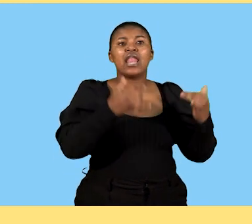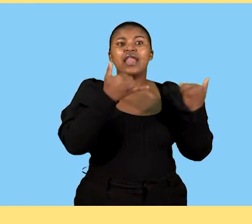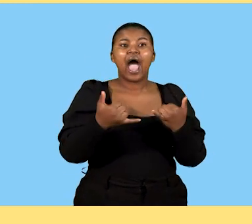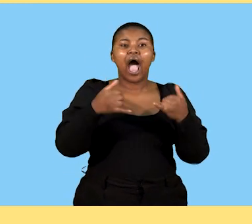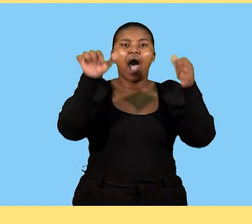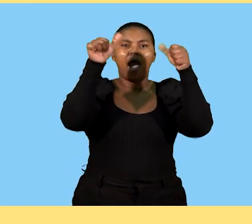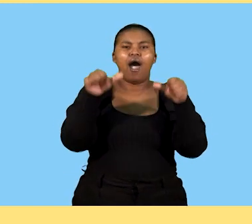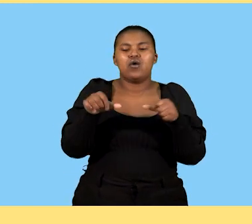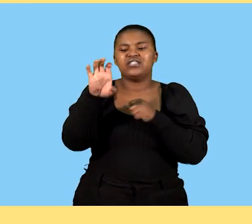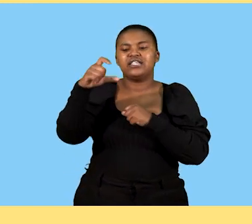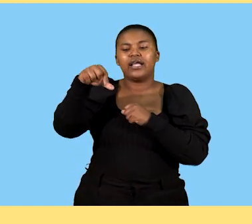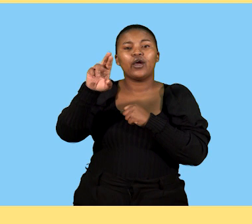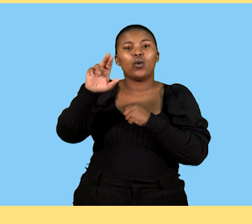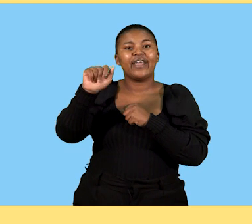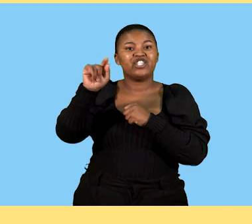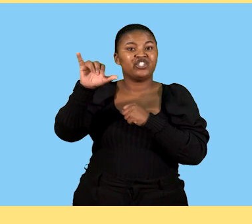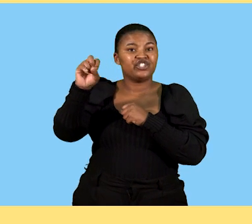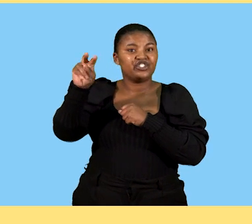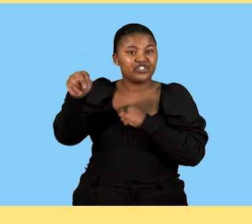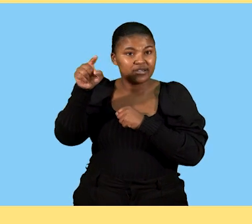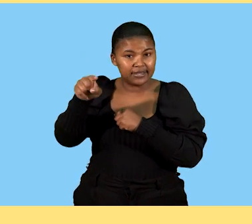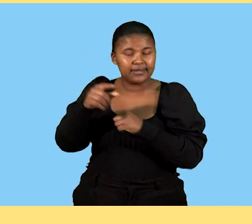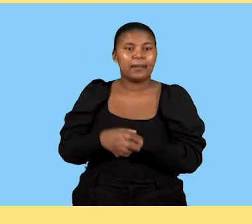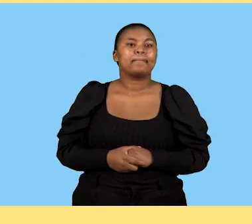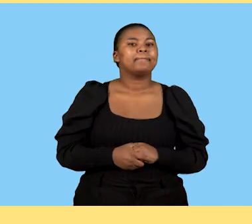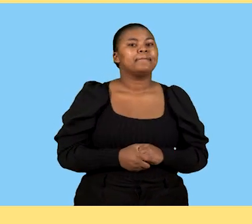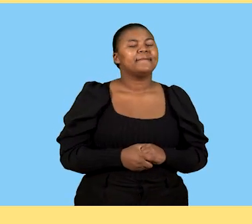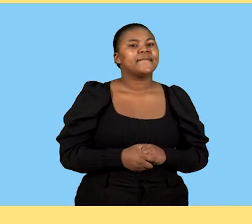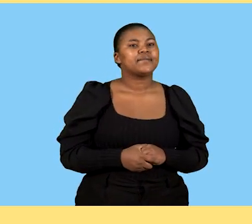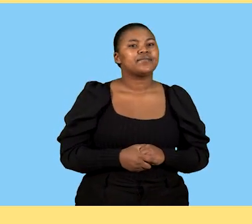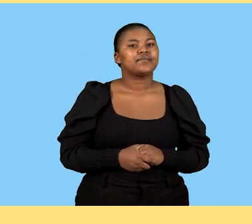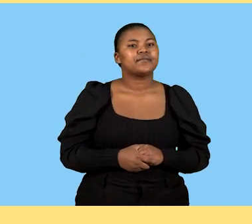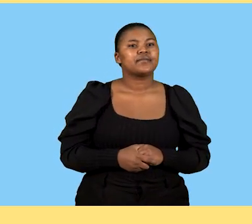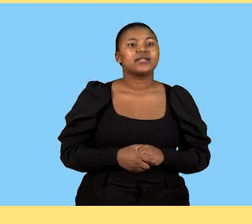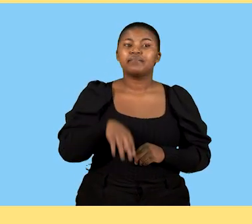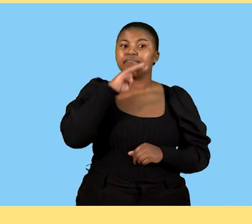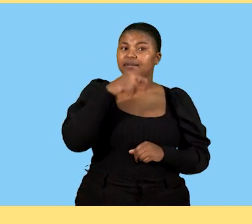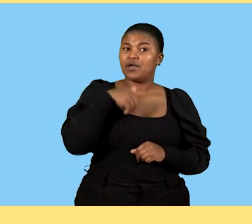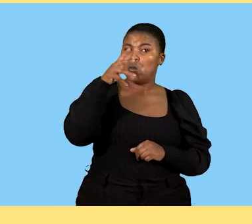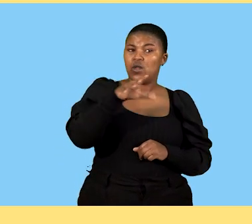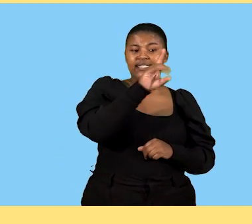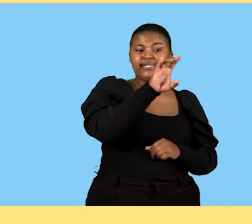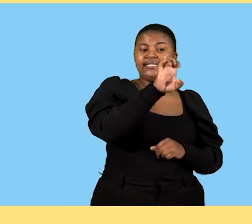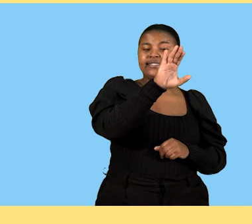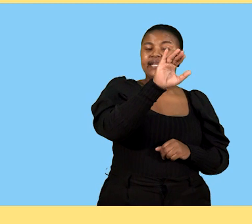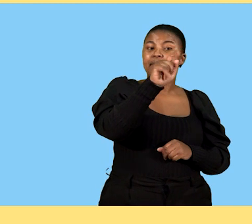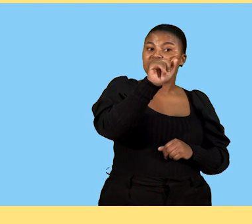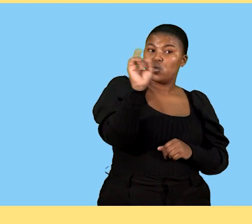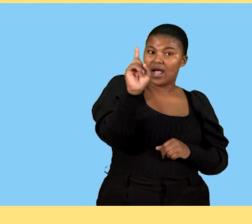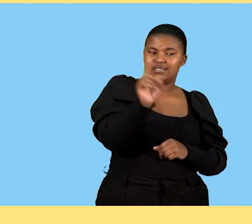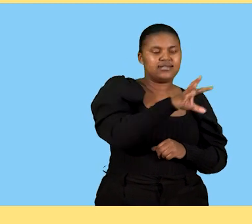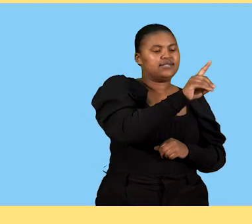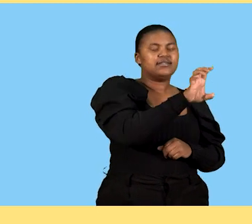we will now complete the accounting equation. In the accounting equation, I would debit my